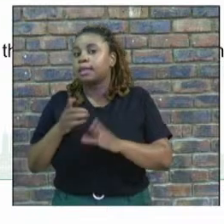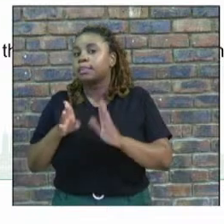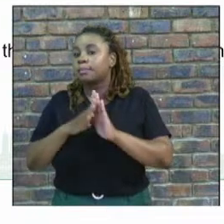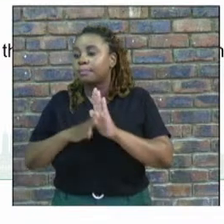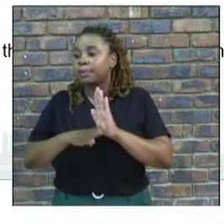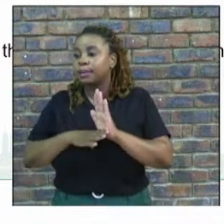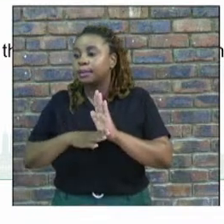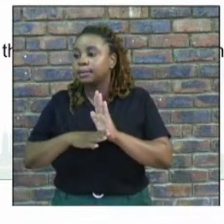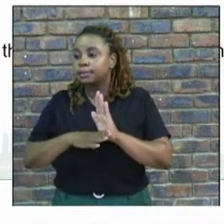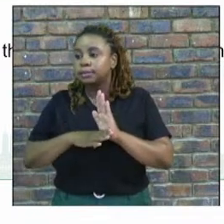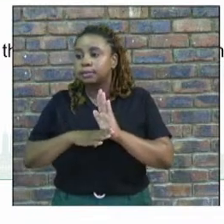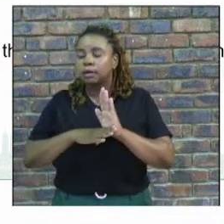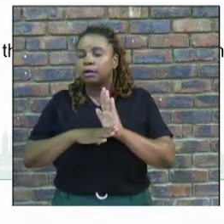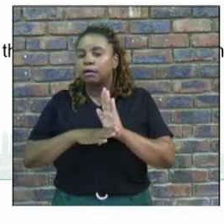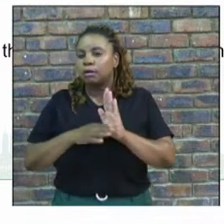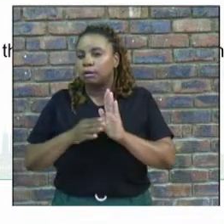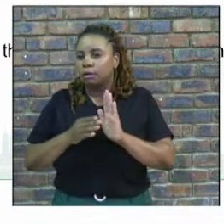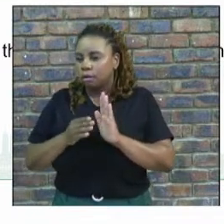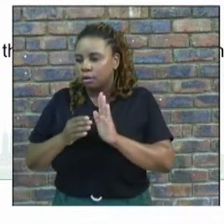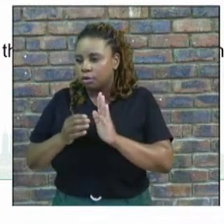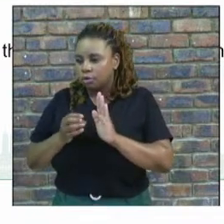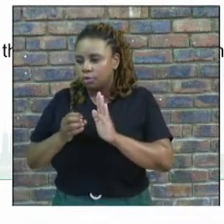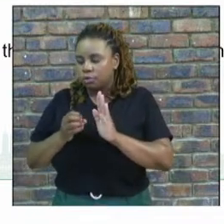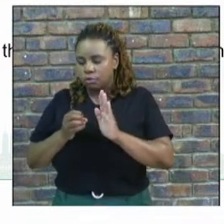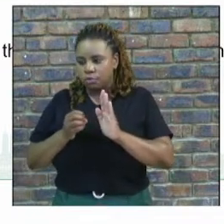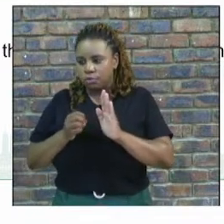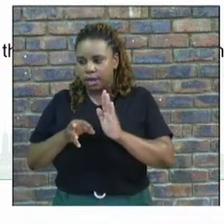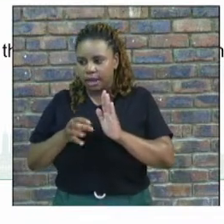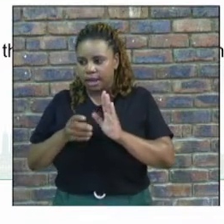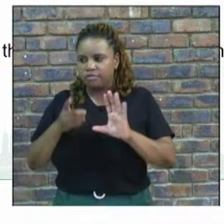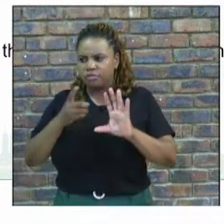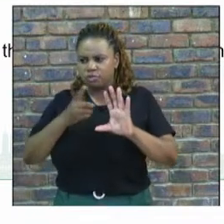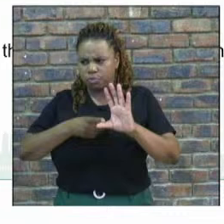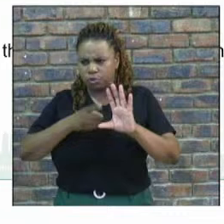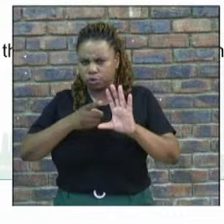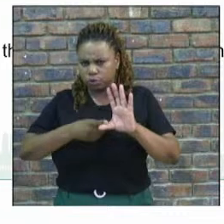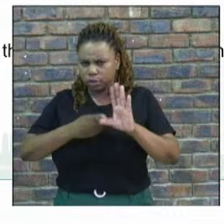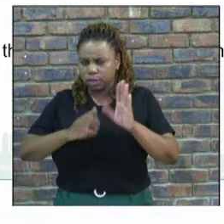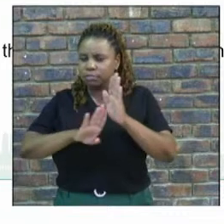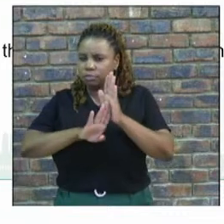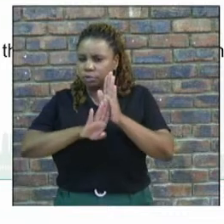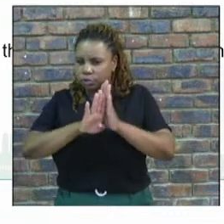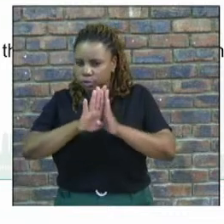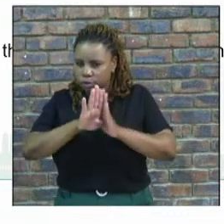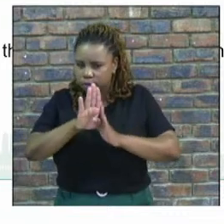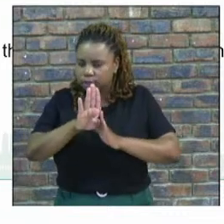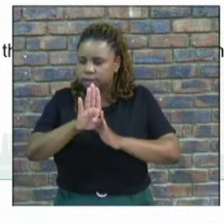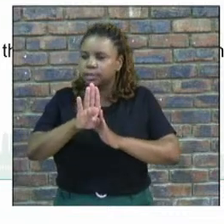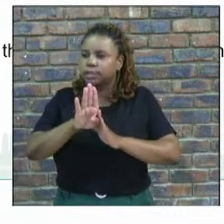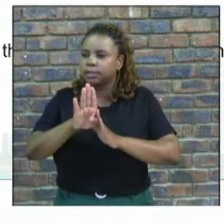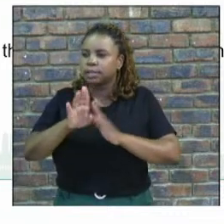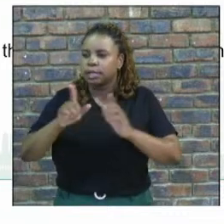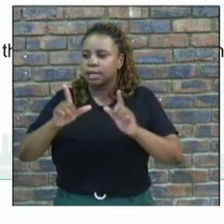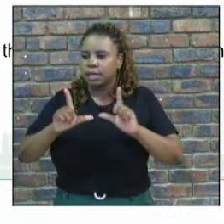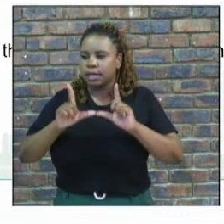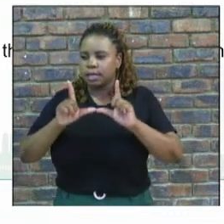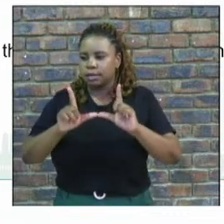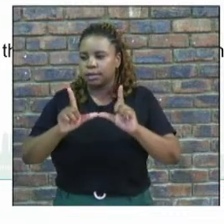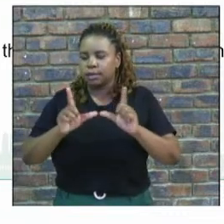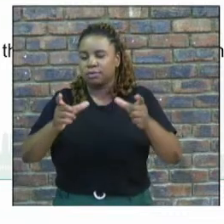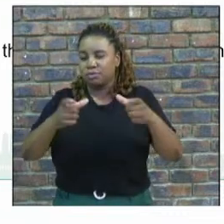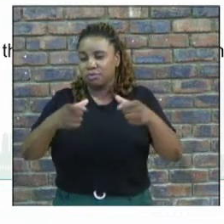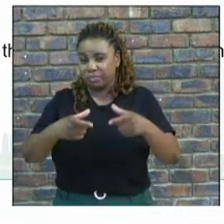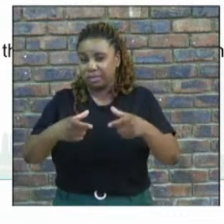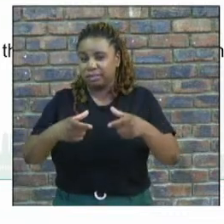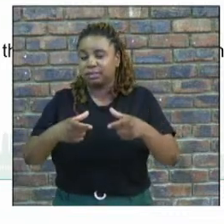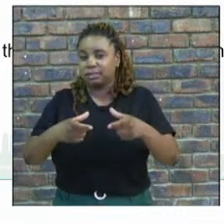we call a Petroleum Development and Environmental Committee. So this committee,